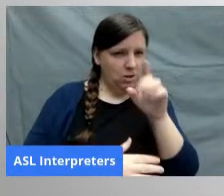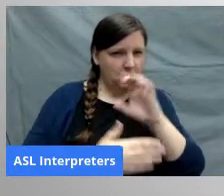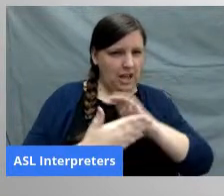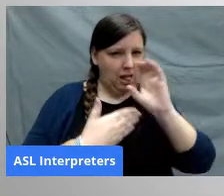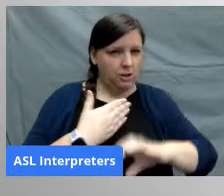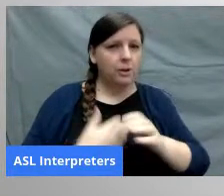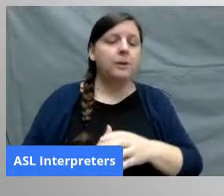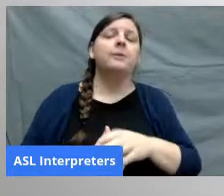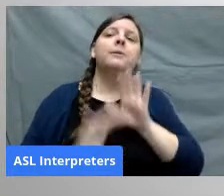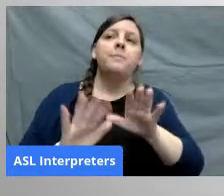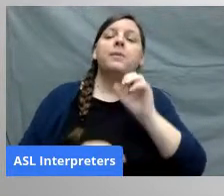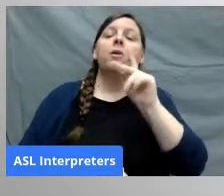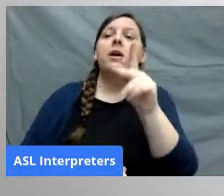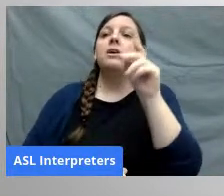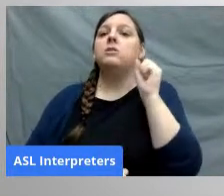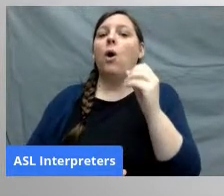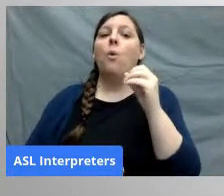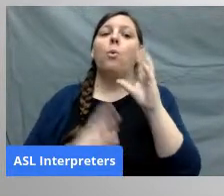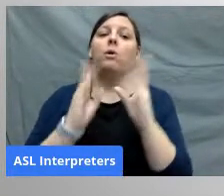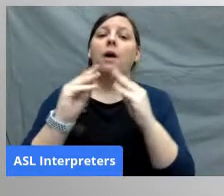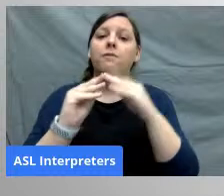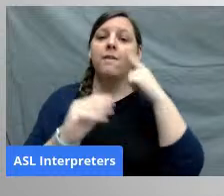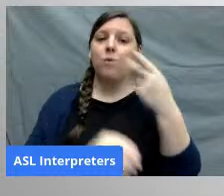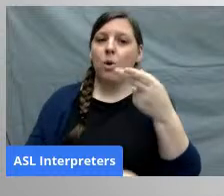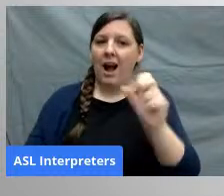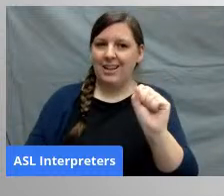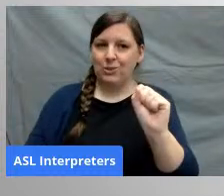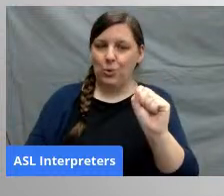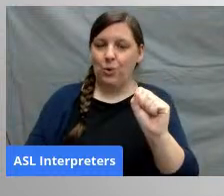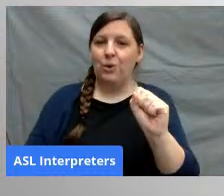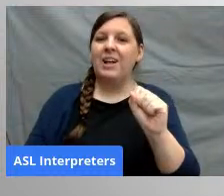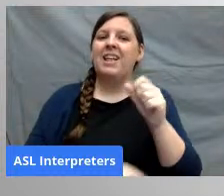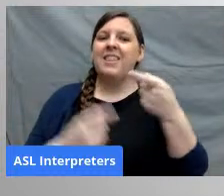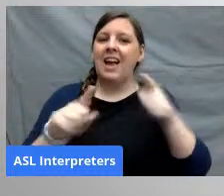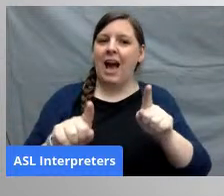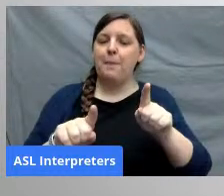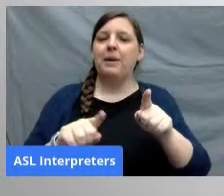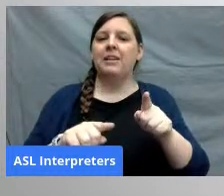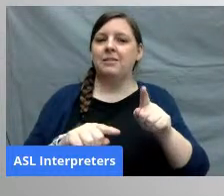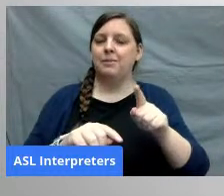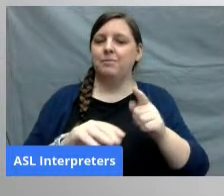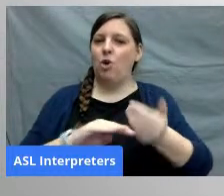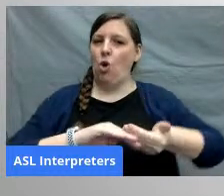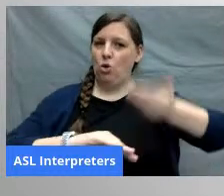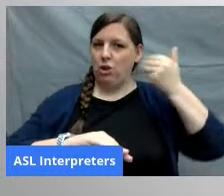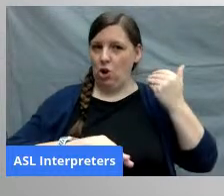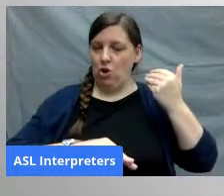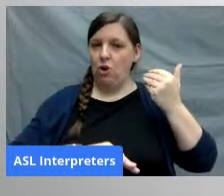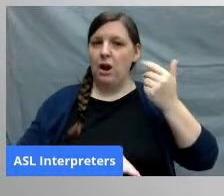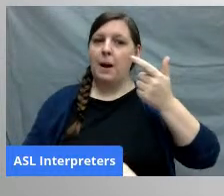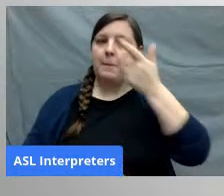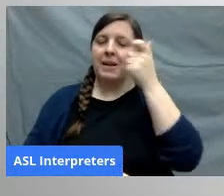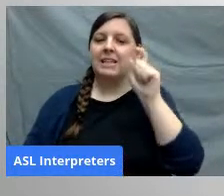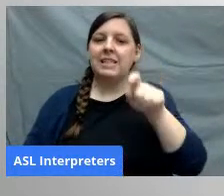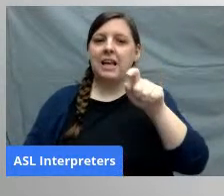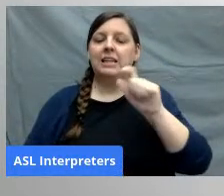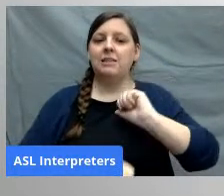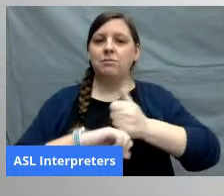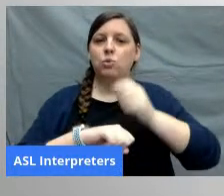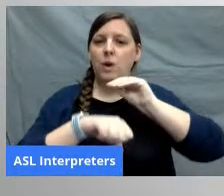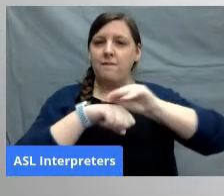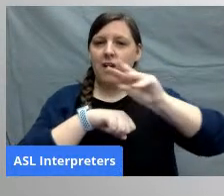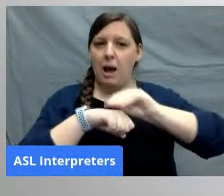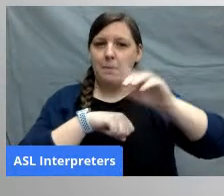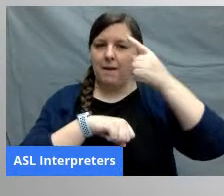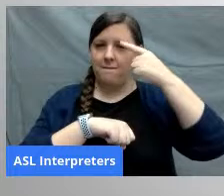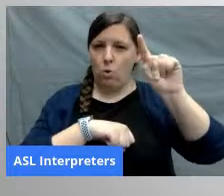for high school, Dr. Anderson, are just earlier because they have to do advisement for registration.